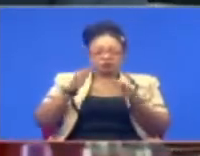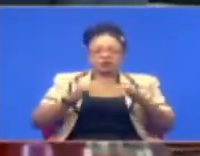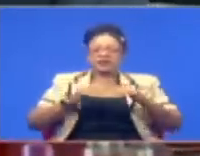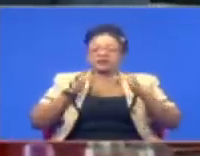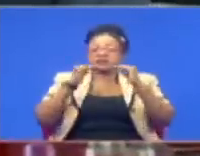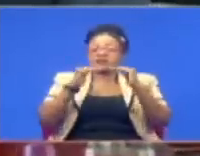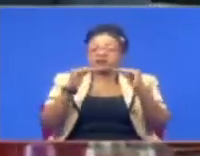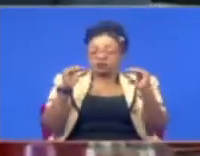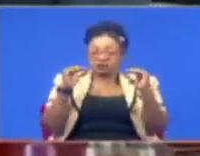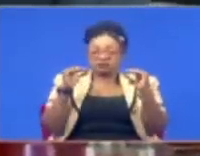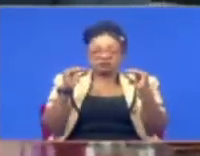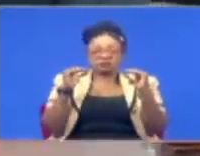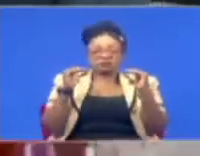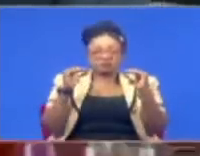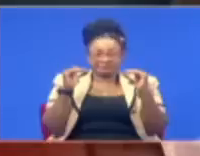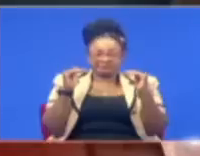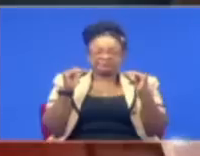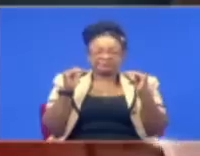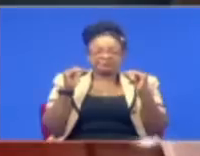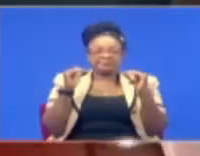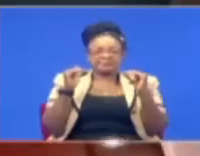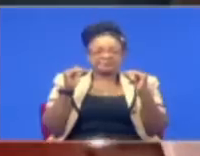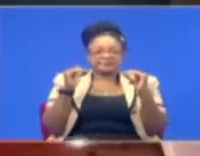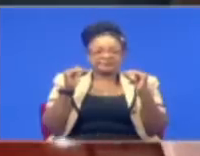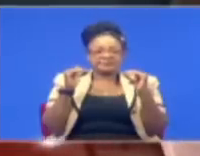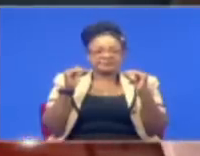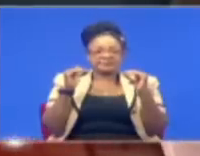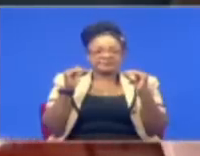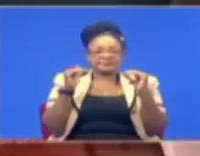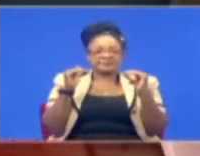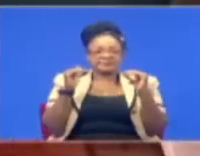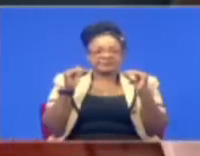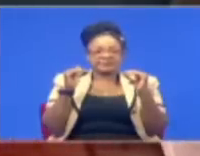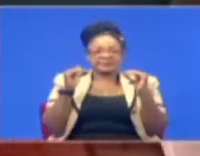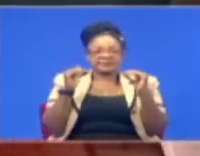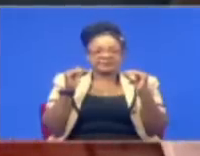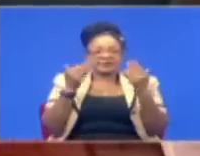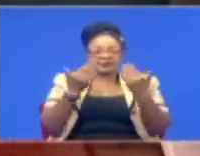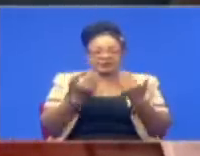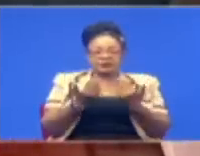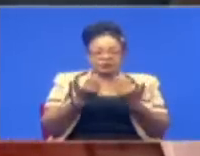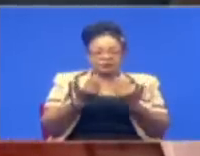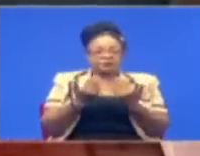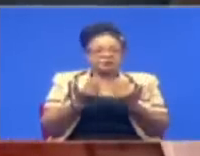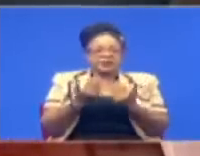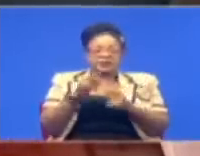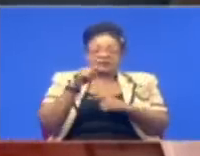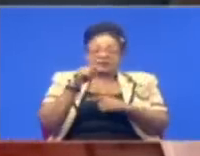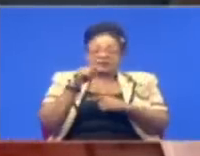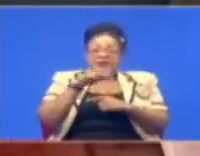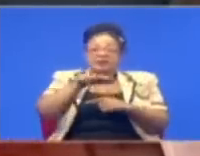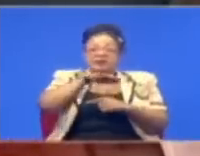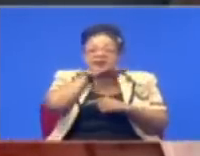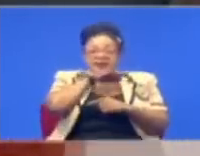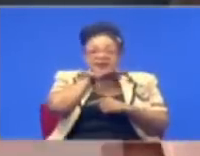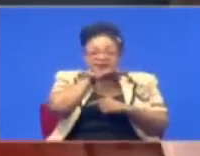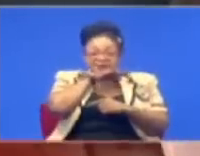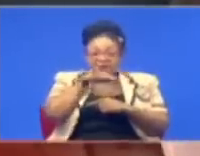level. Thank you very much. Now let's go to the difficult issue. This is RILA